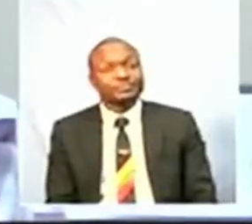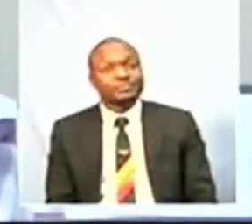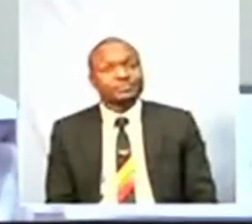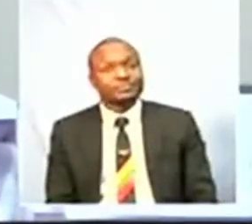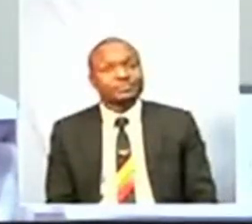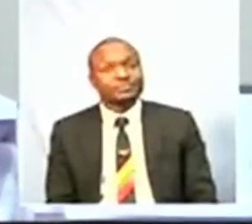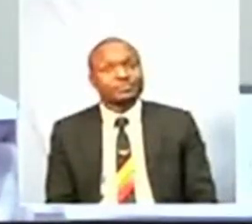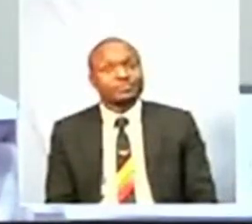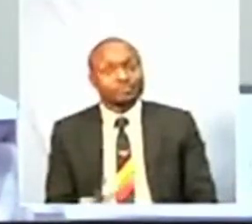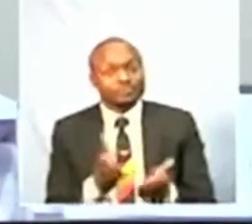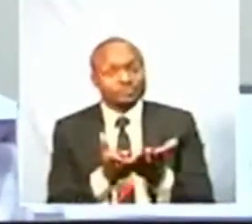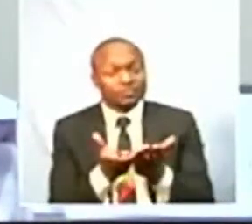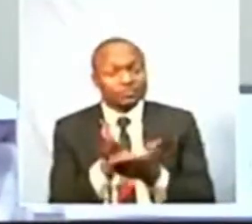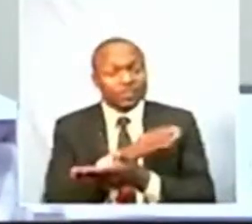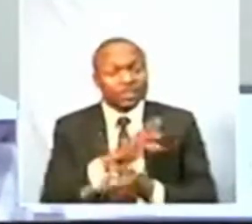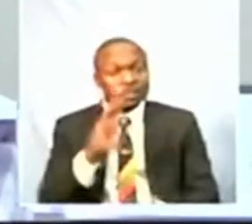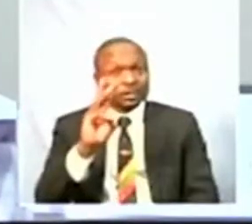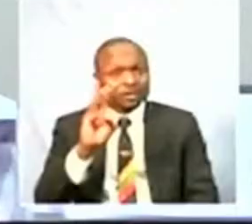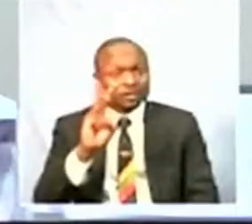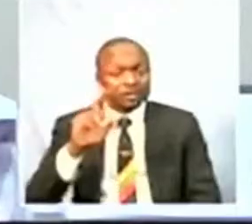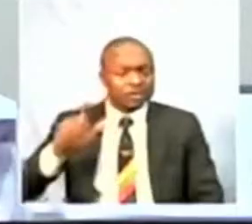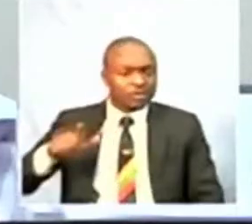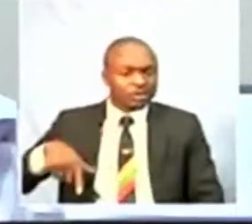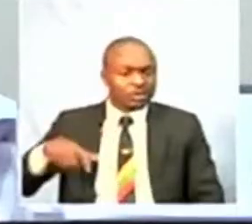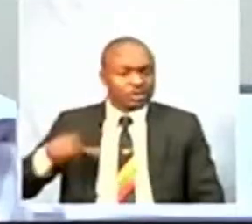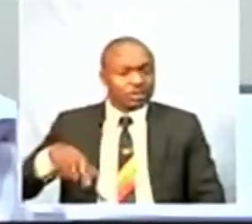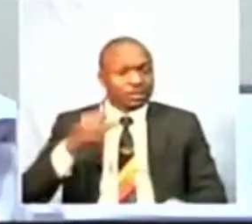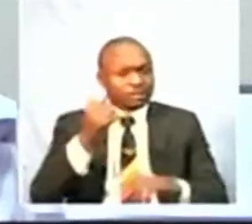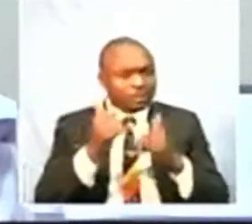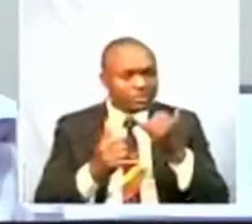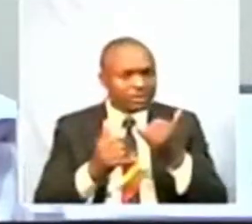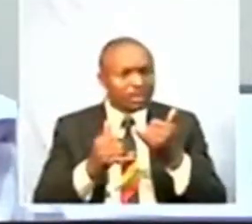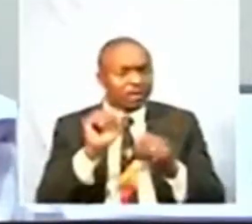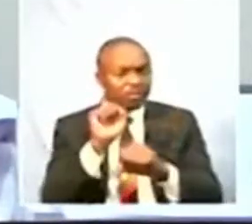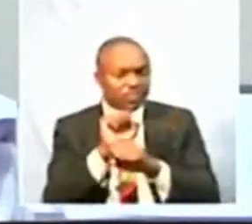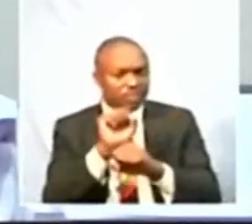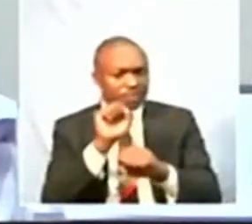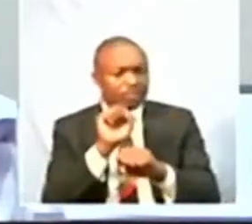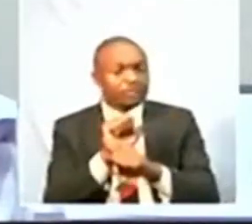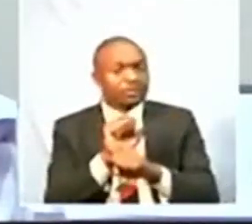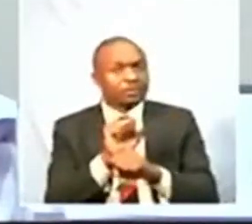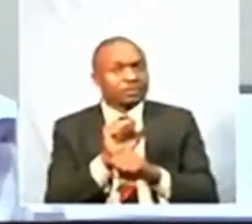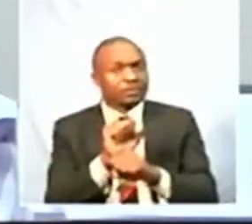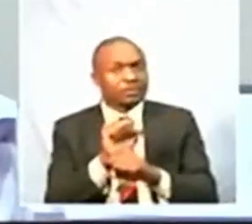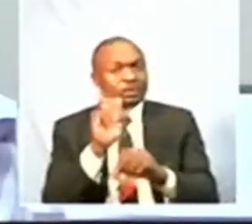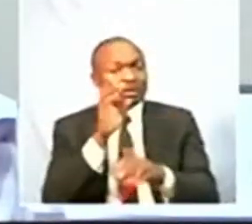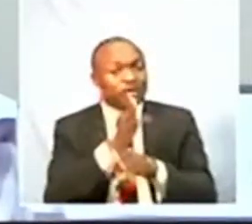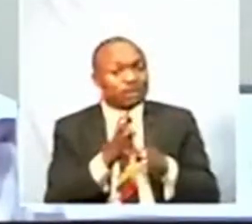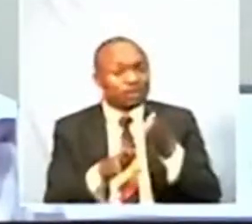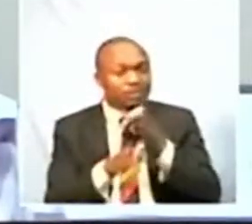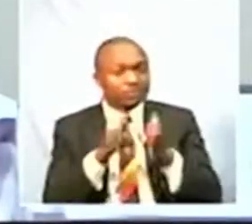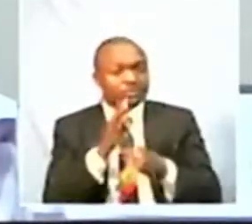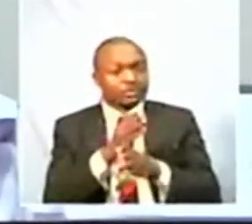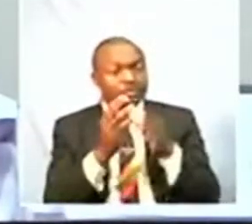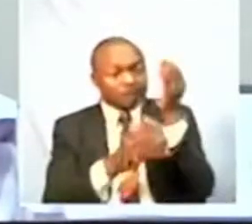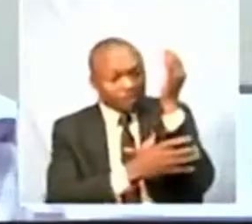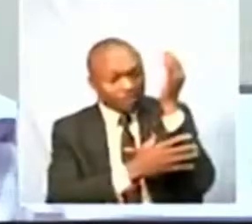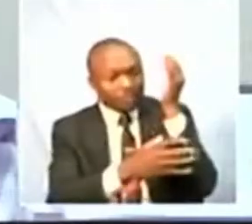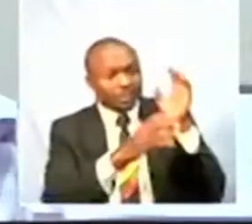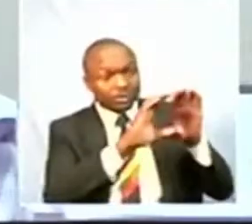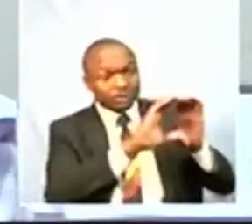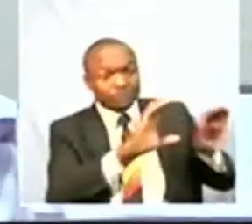is on page 16. Delayed completion of works, construction of maternity wing